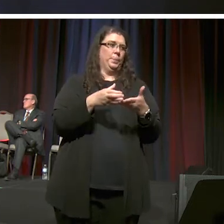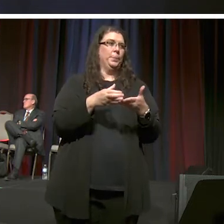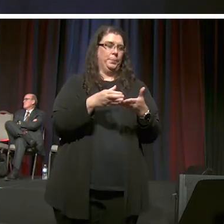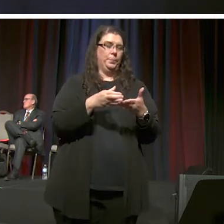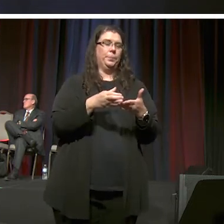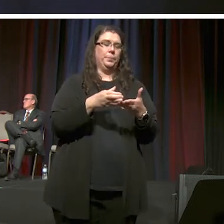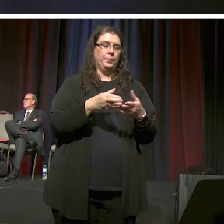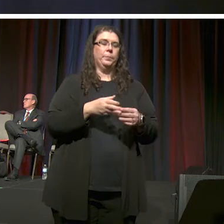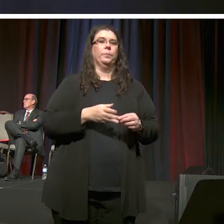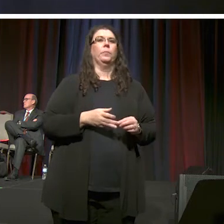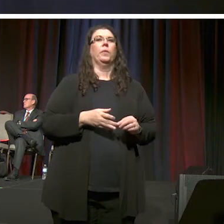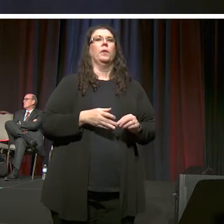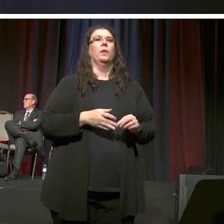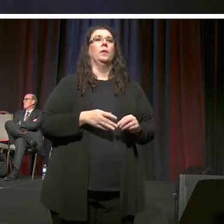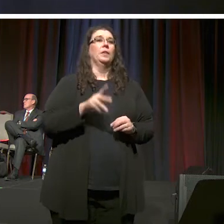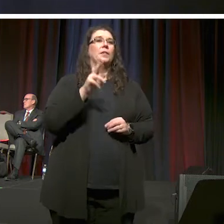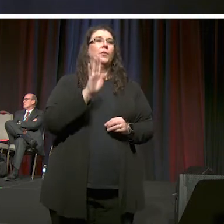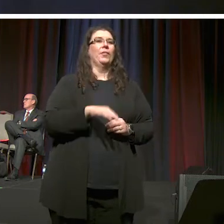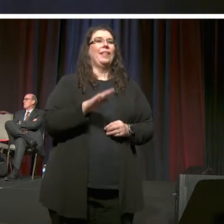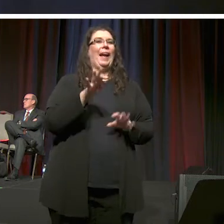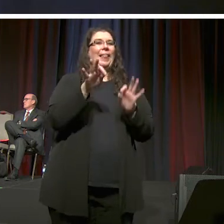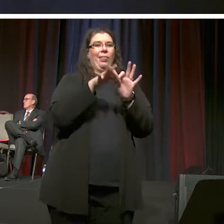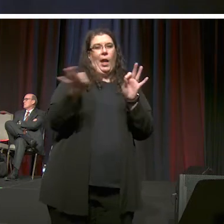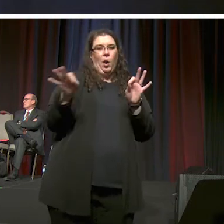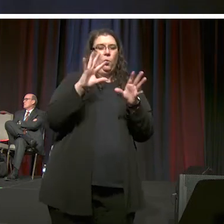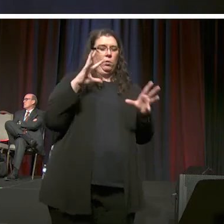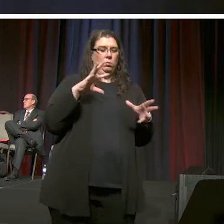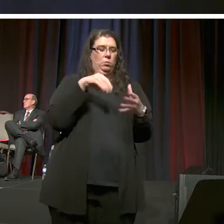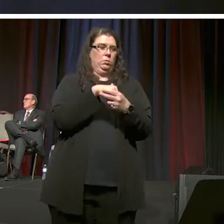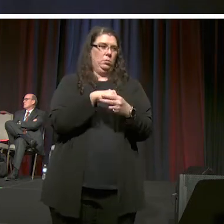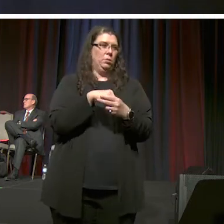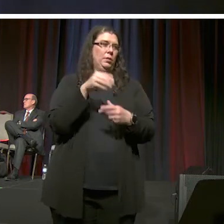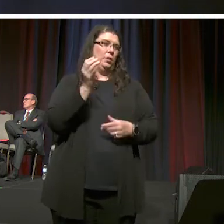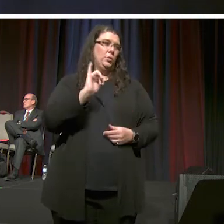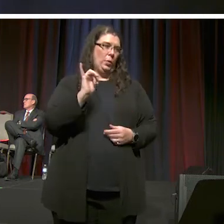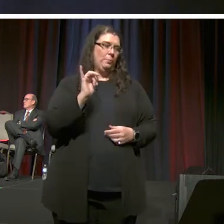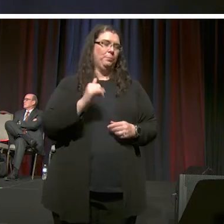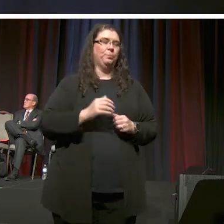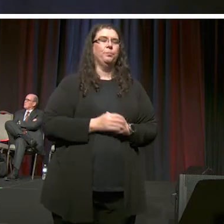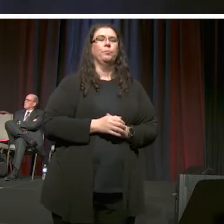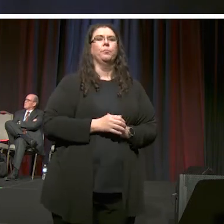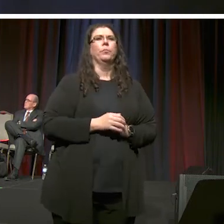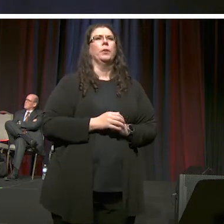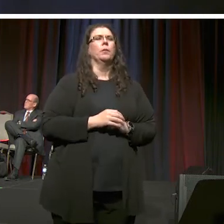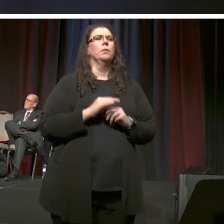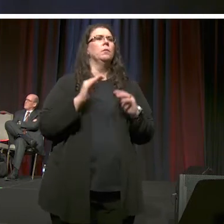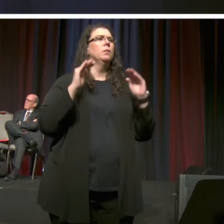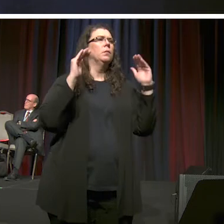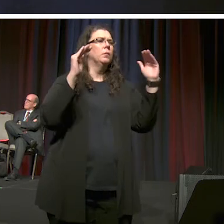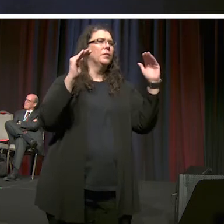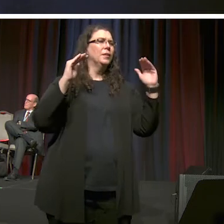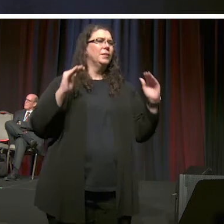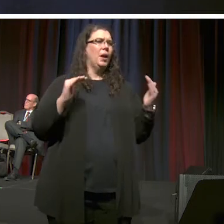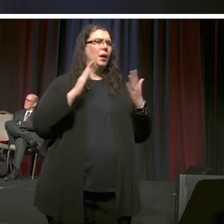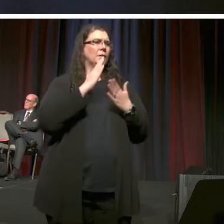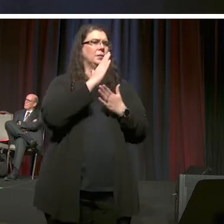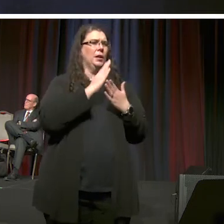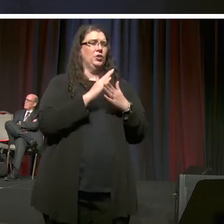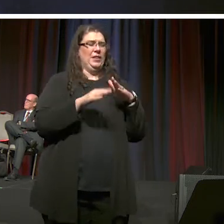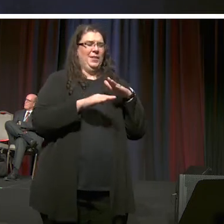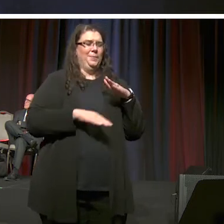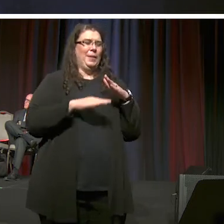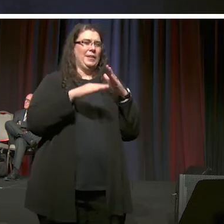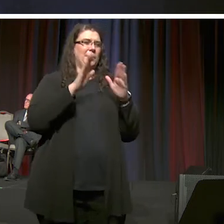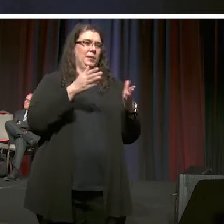denomination. And so that language is in there as well. The next sections and the basic